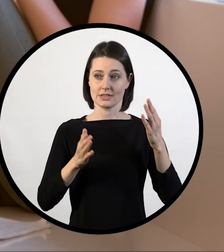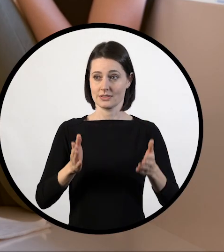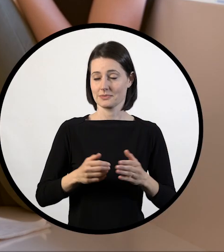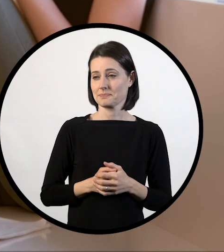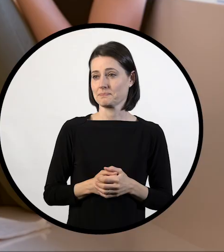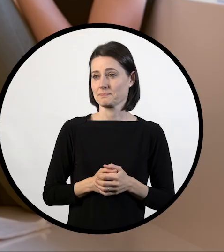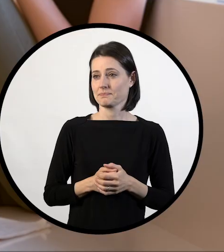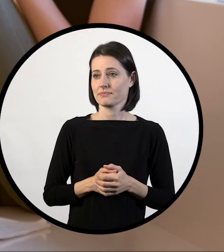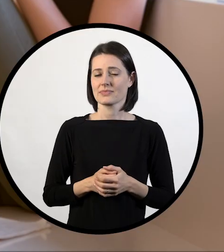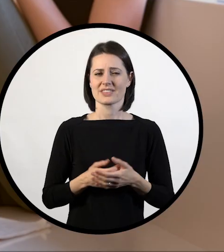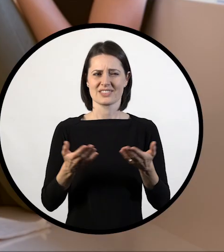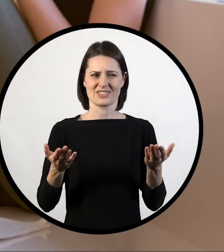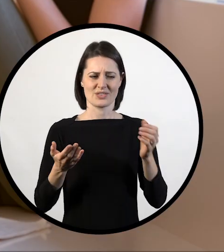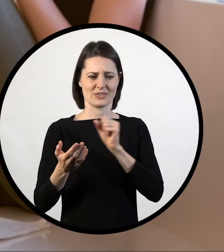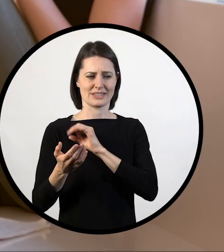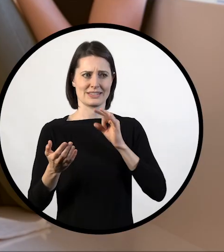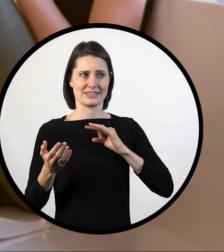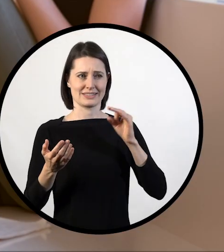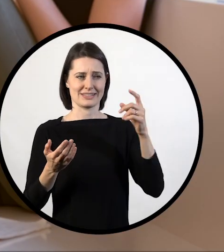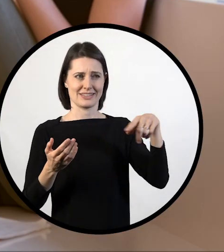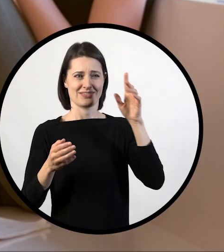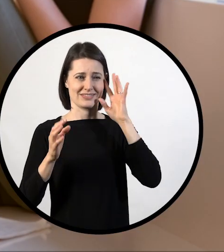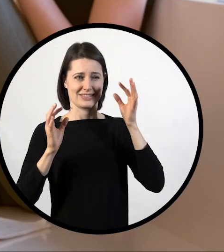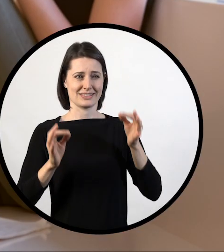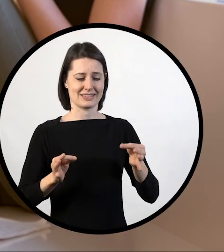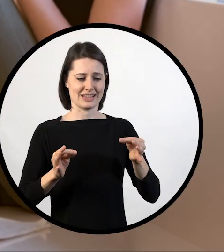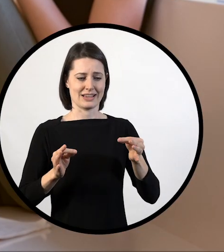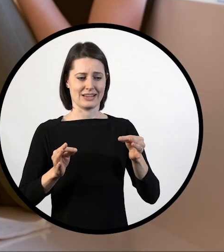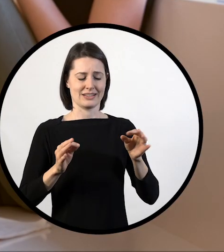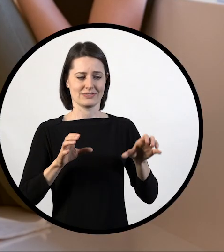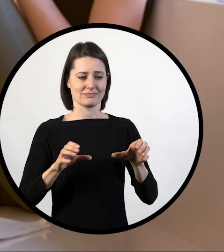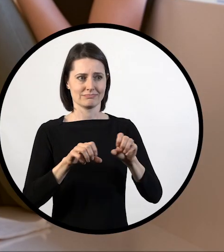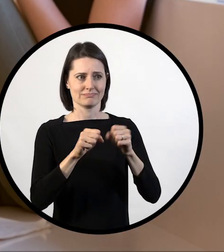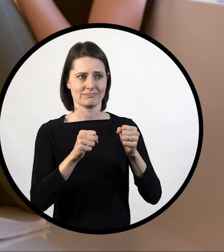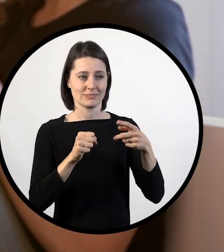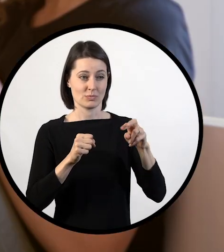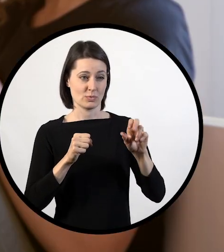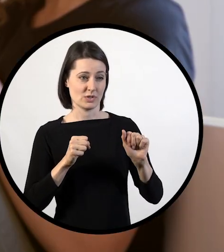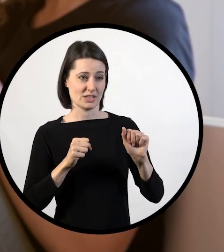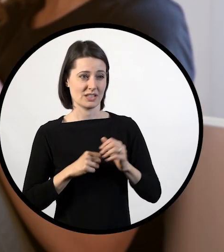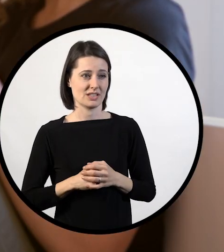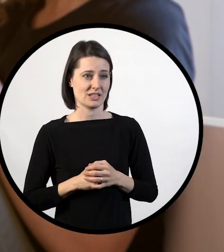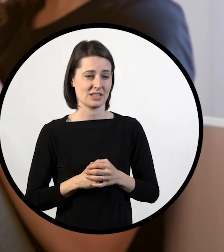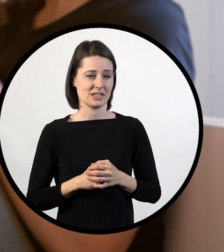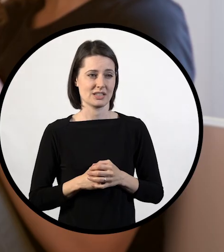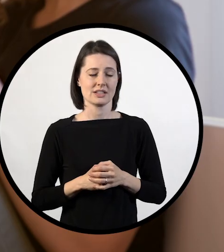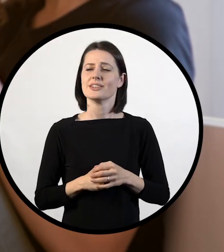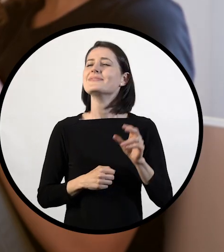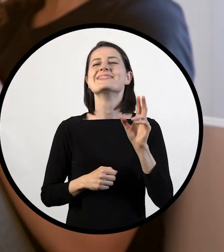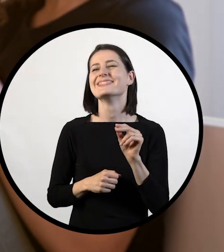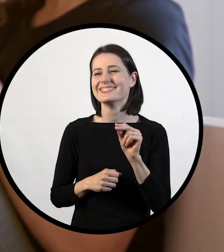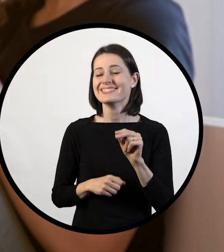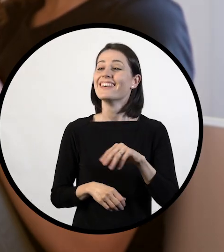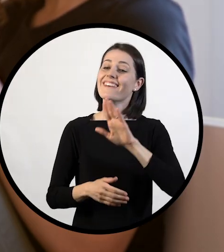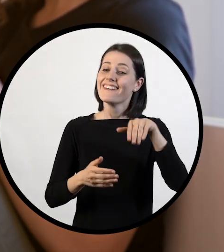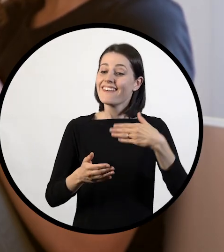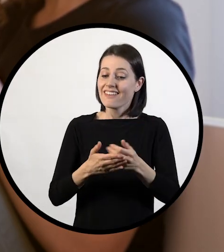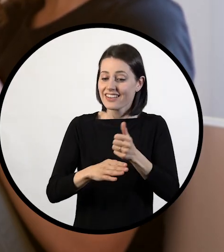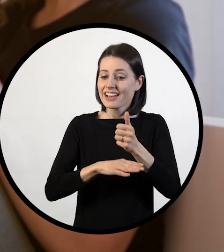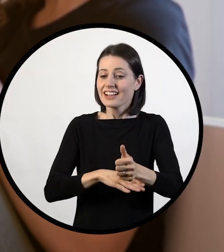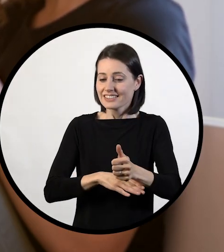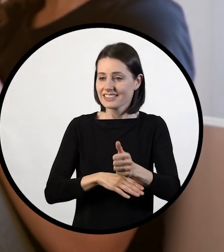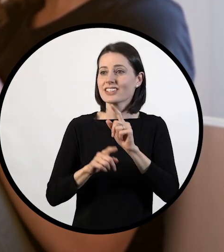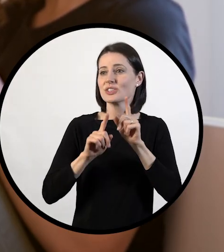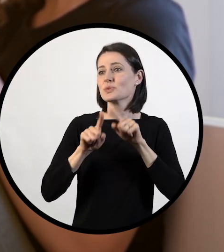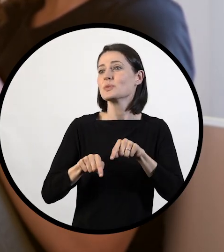So staff decide whether or not a behavior is a PREA incident? No. All allegations are reported, and all Division of